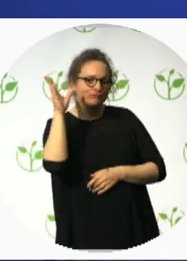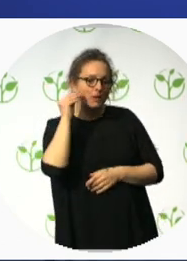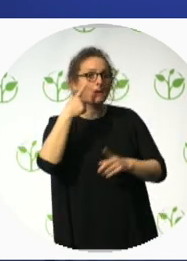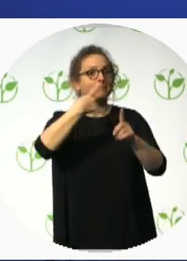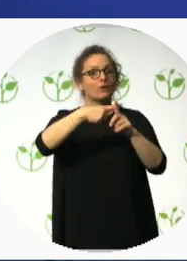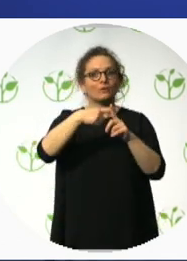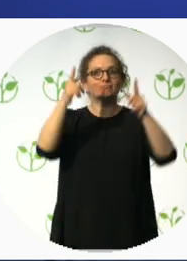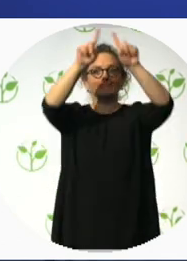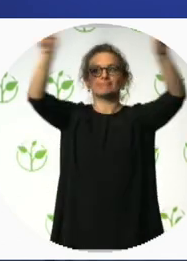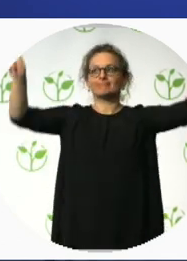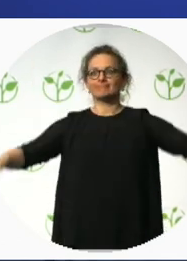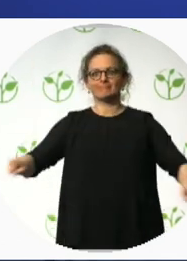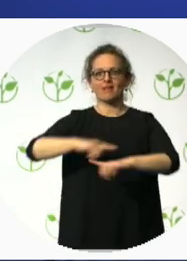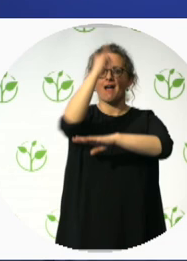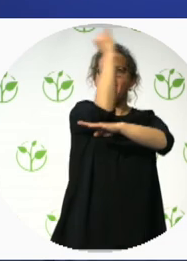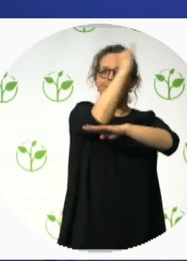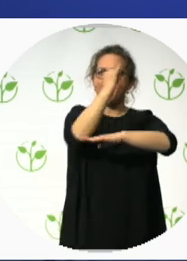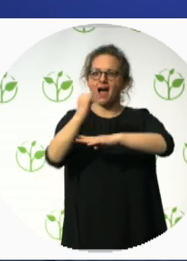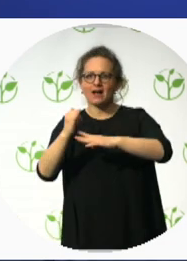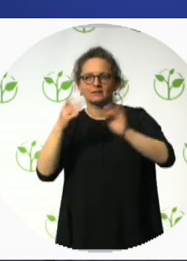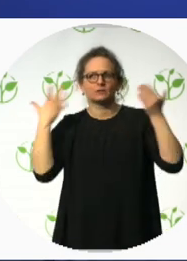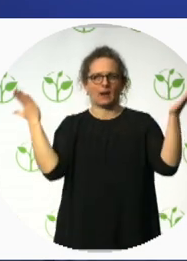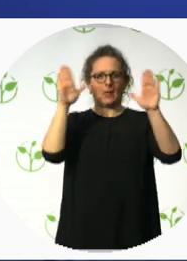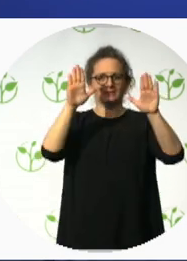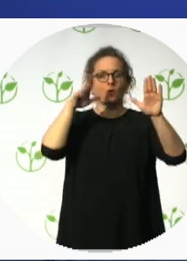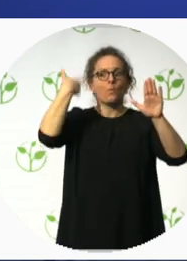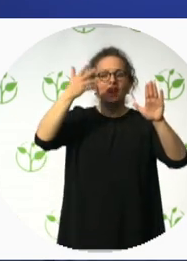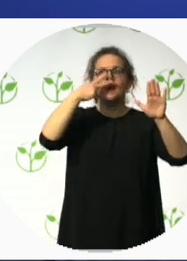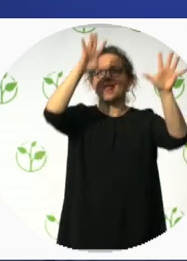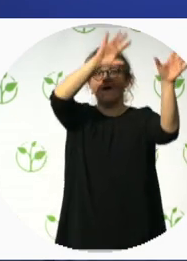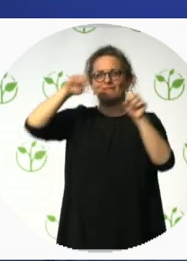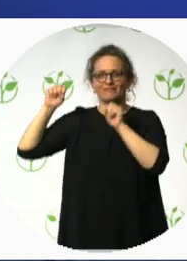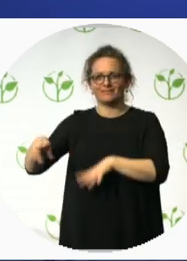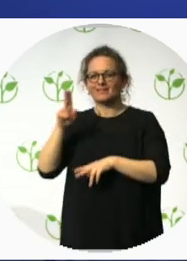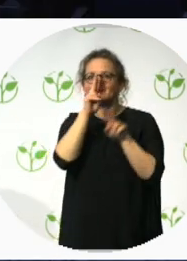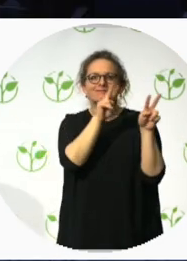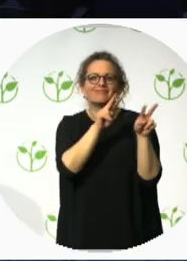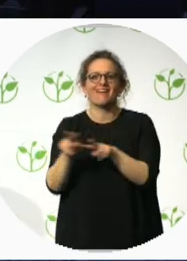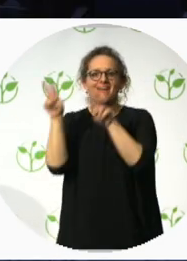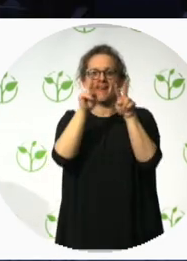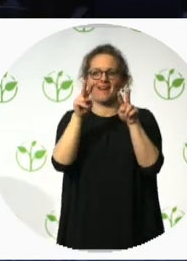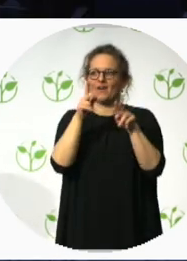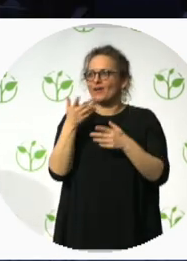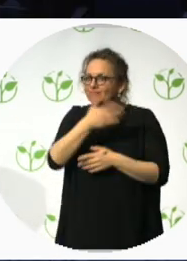indeed for being with us this afternoon, and thanks once again to our absolutely wonderful panel. Thank you. Thank you.